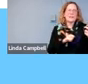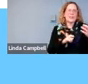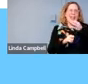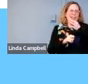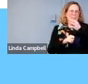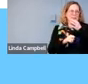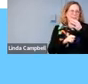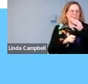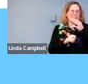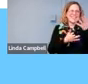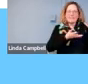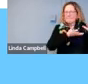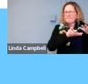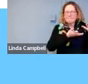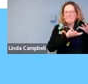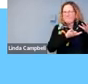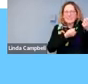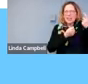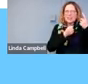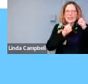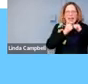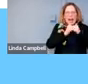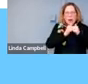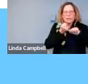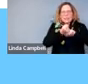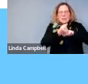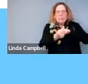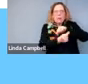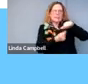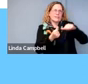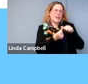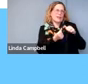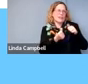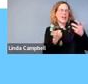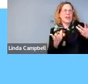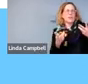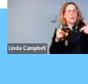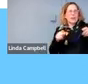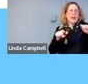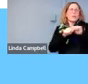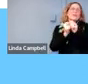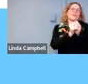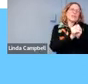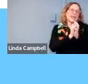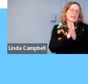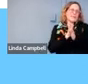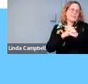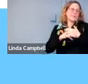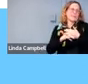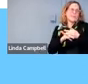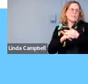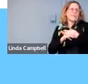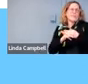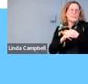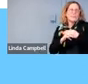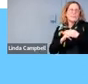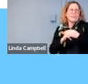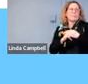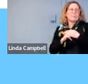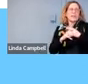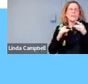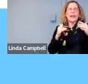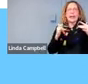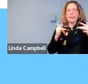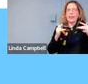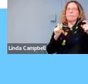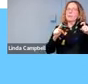fully. I have to sit down with the experts and go through these and understand how each of these acts and regulatory groups support each other, work